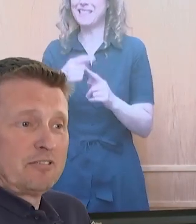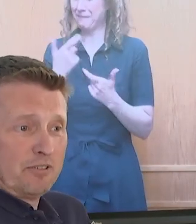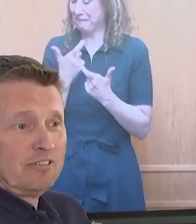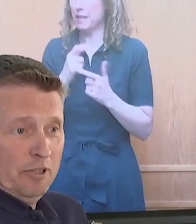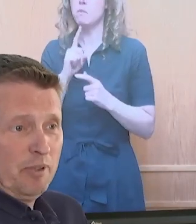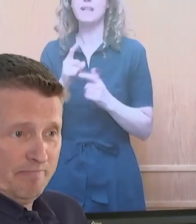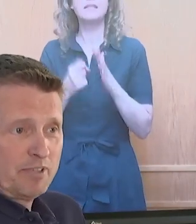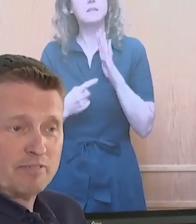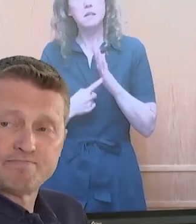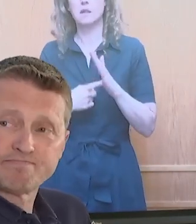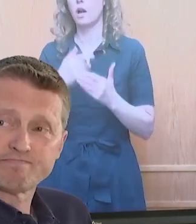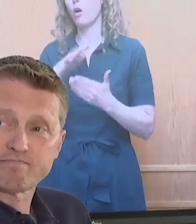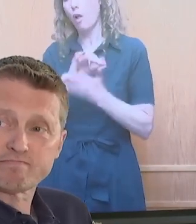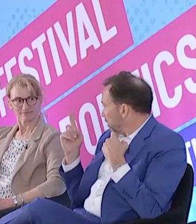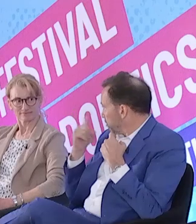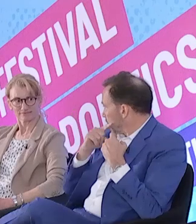sort of cultural input.